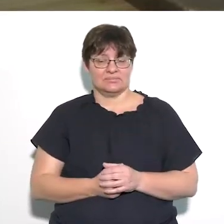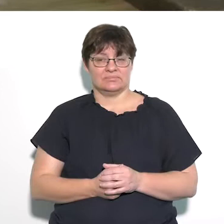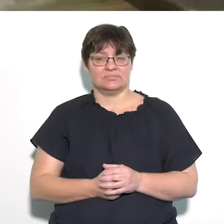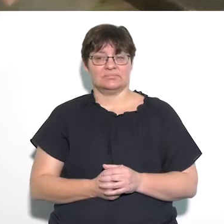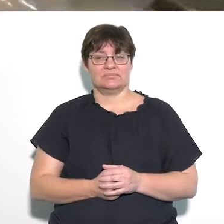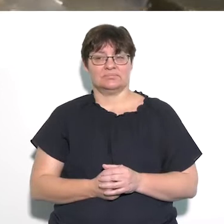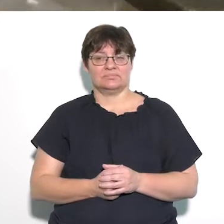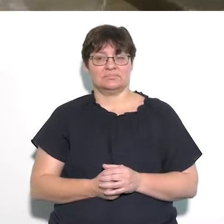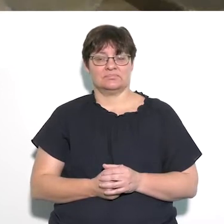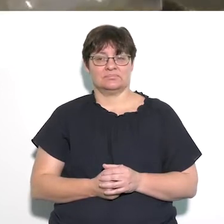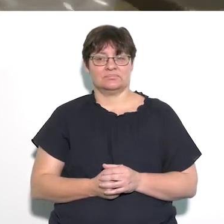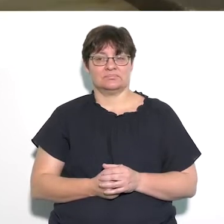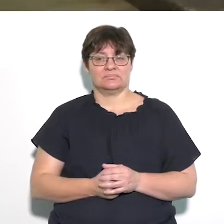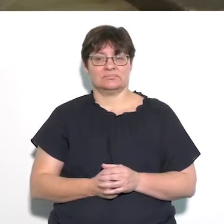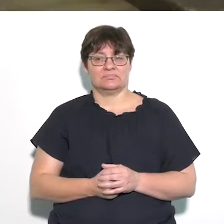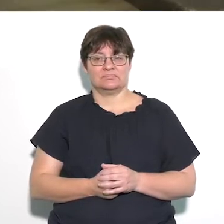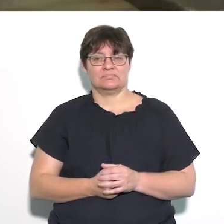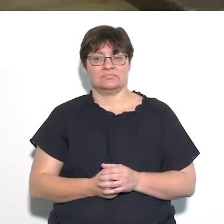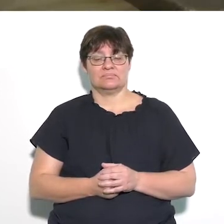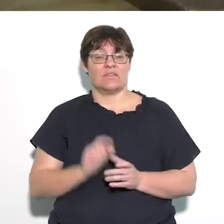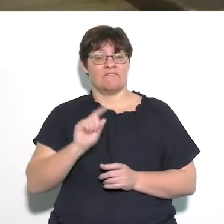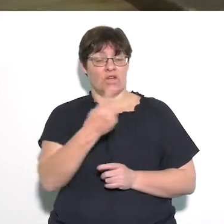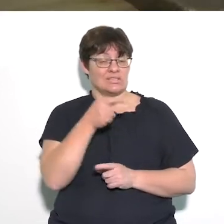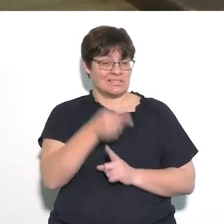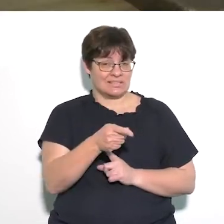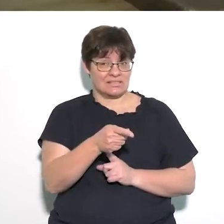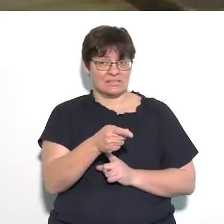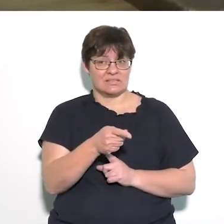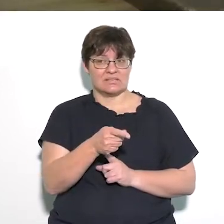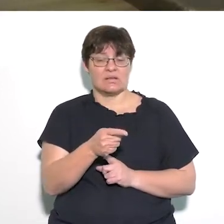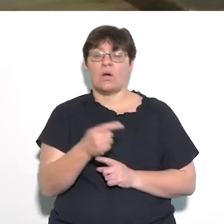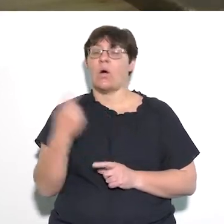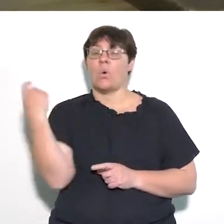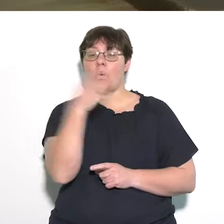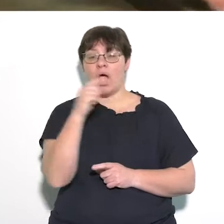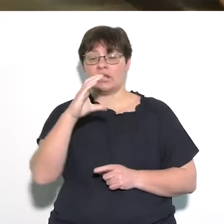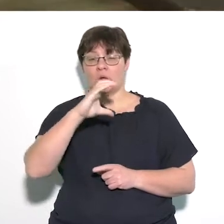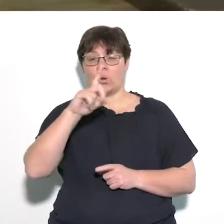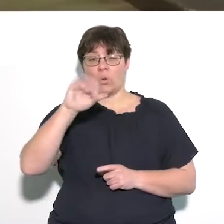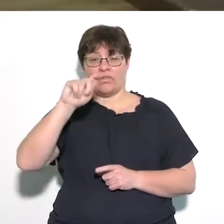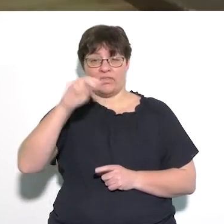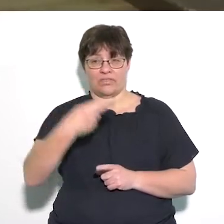come out of the funnel. The first thing I put over my funnel is a piece of white cloth